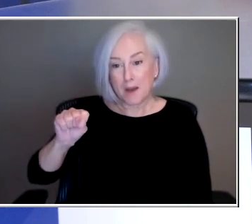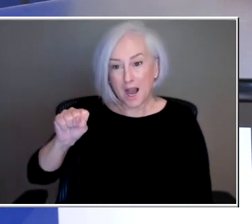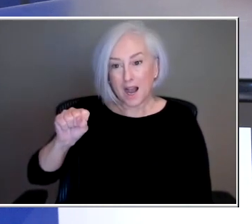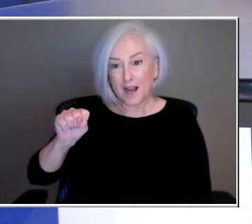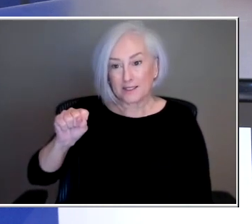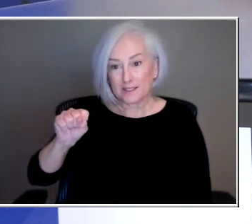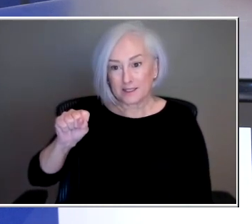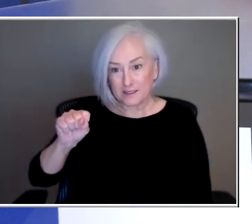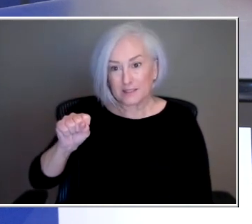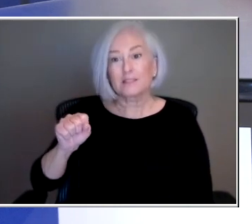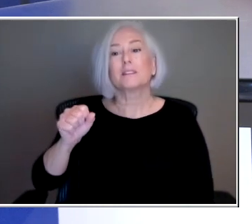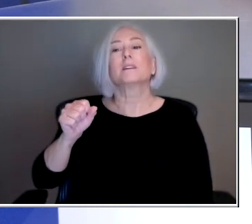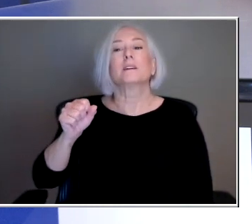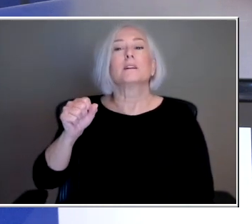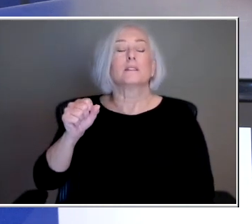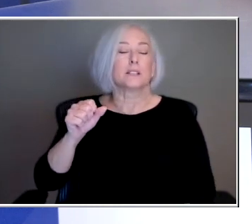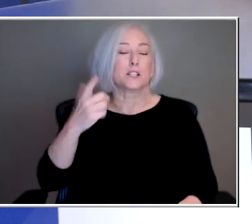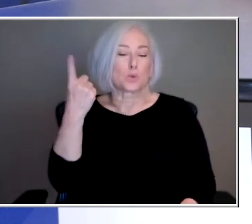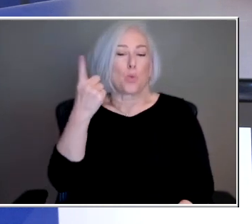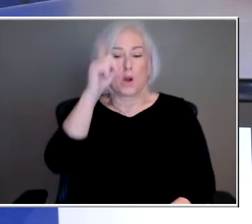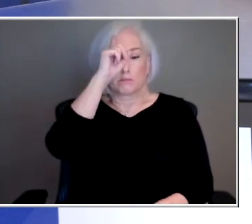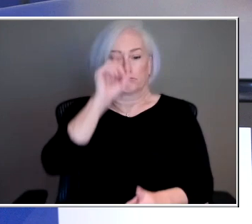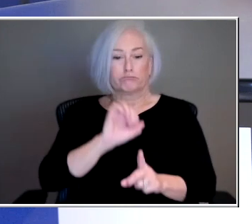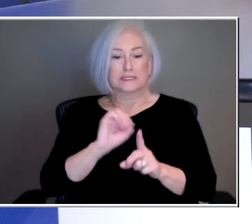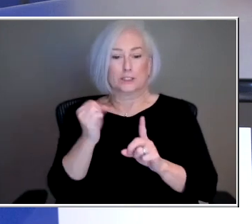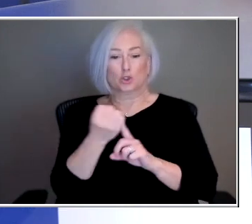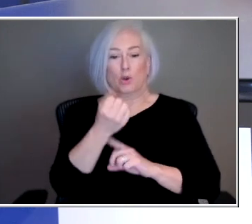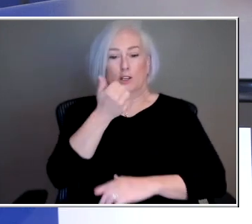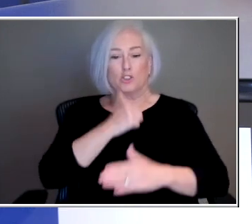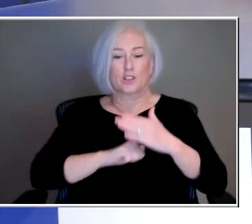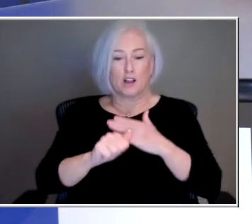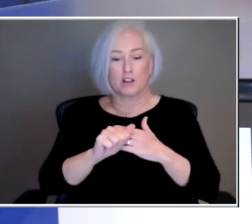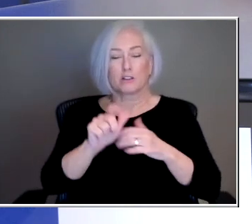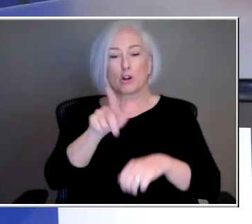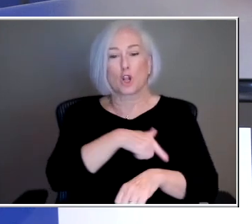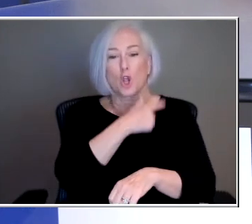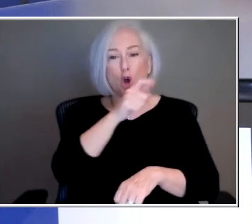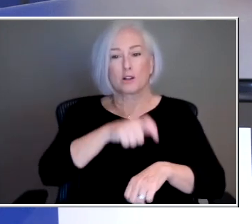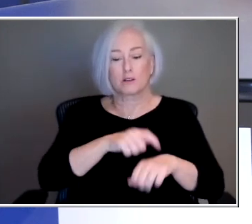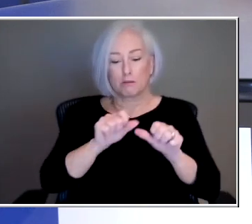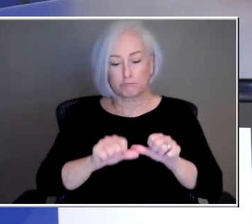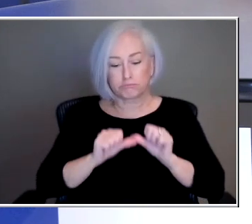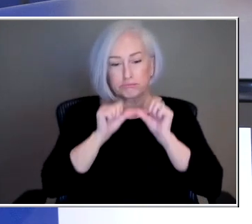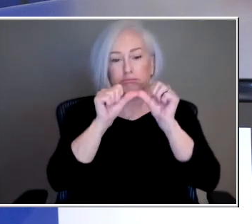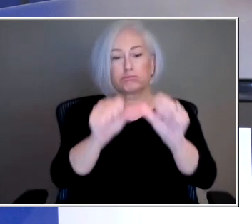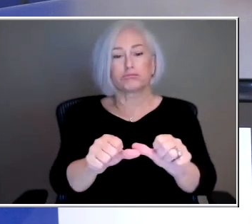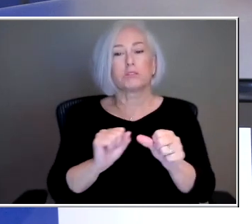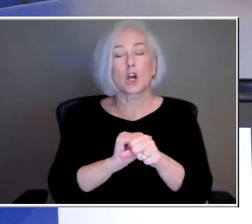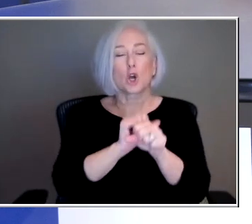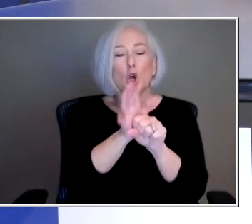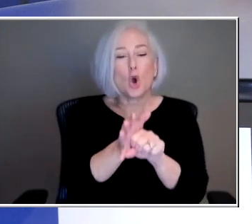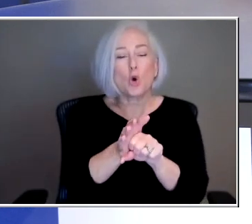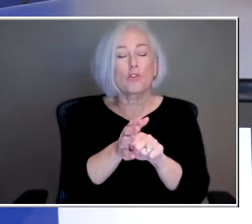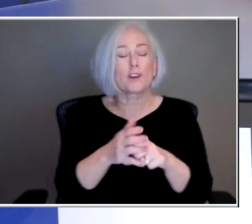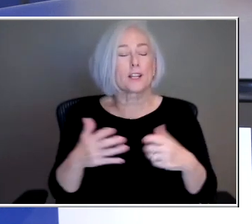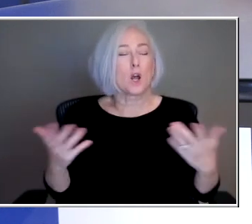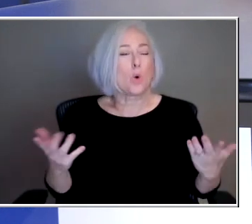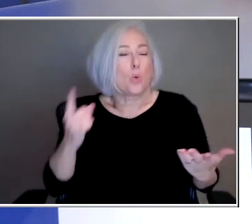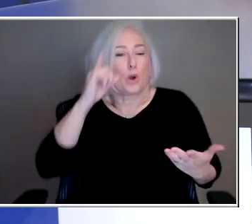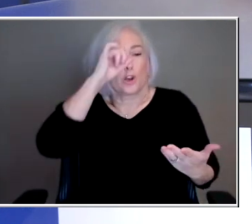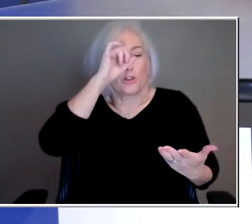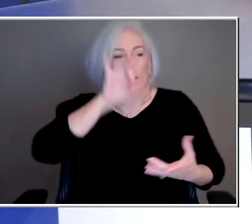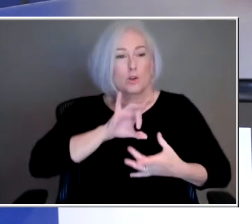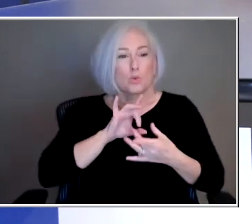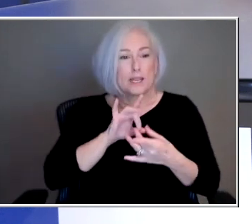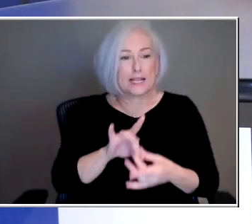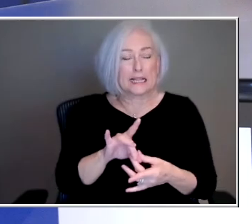long COVID, and we've talked about the ongoing research into long COVID. What's your take on the current understanding of